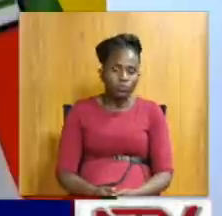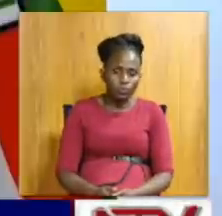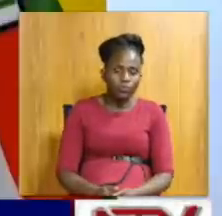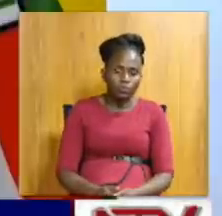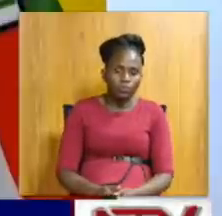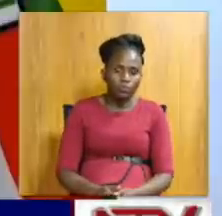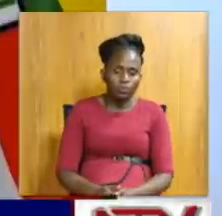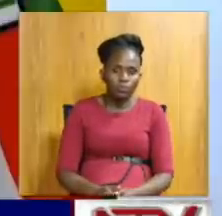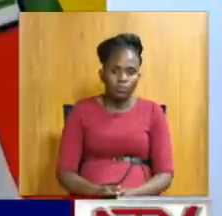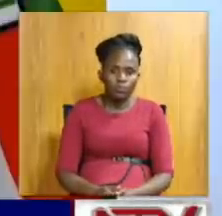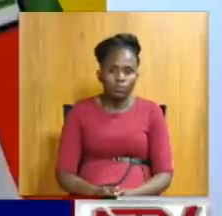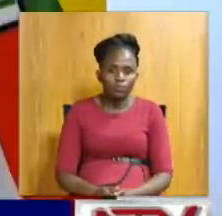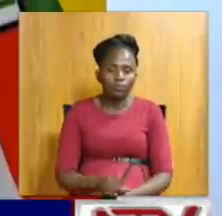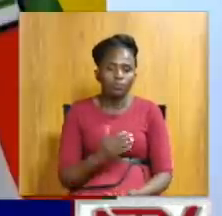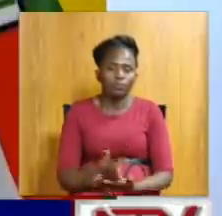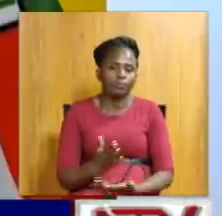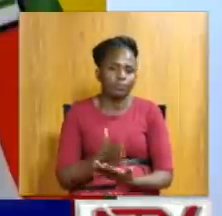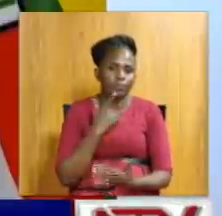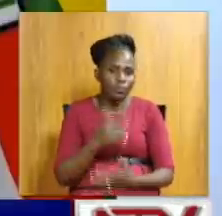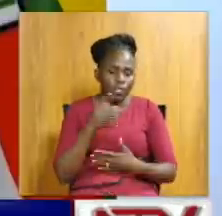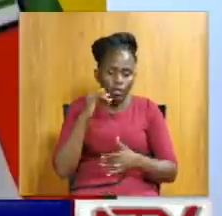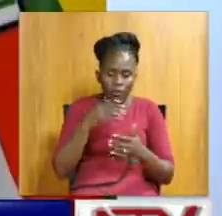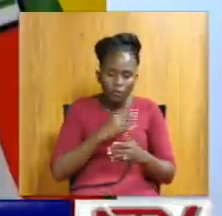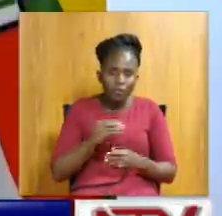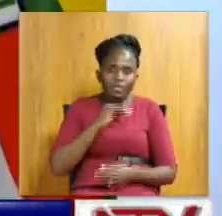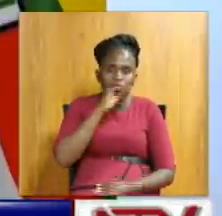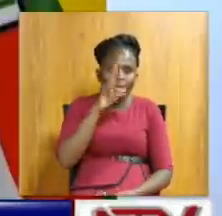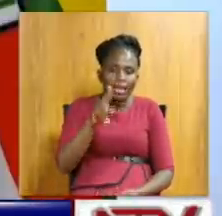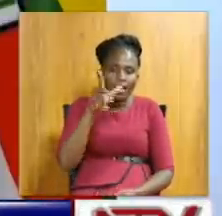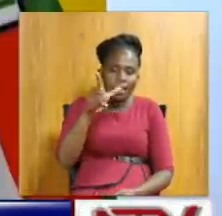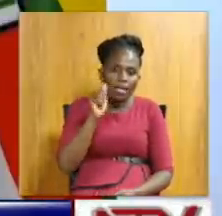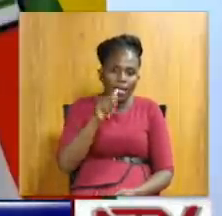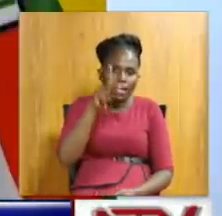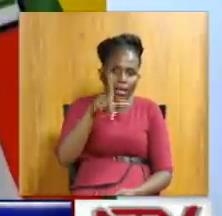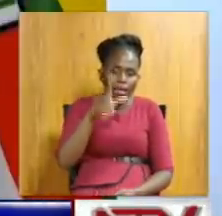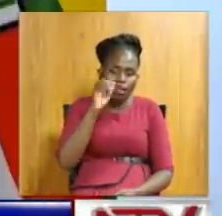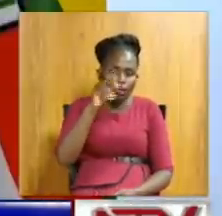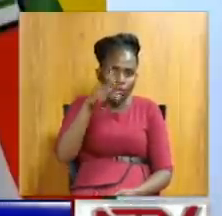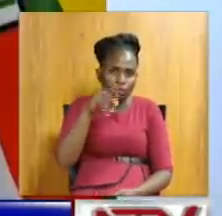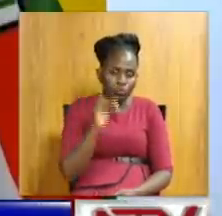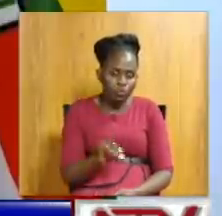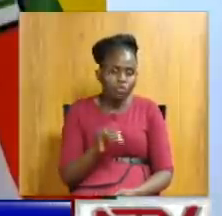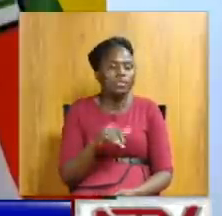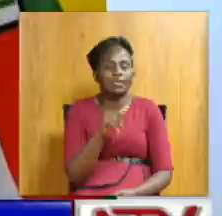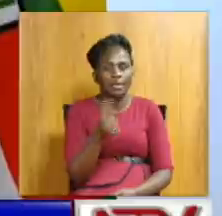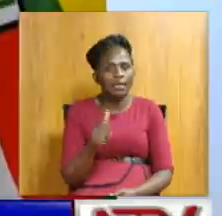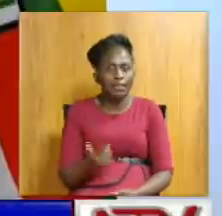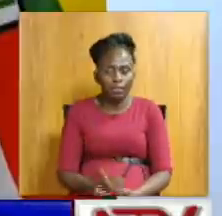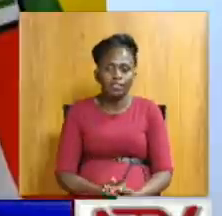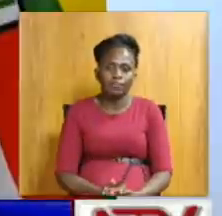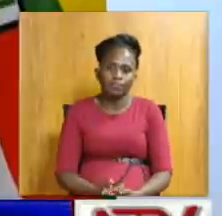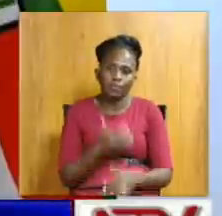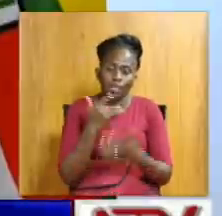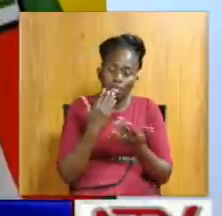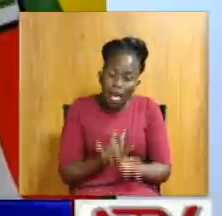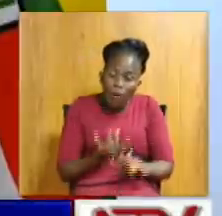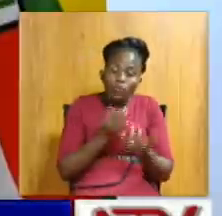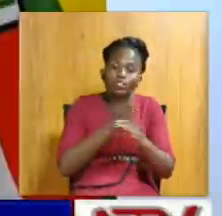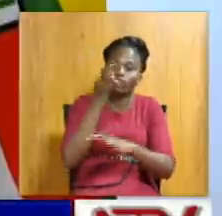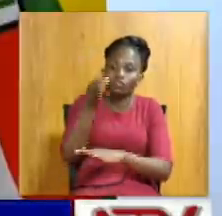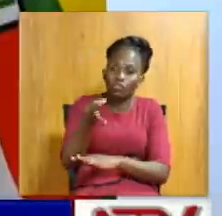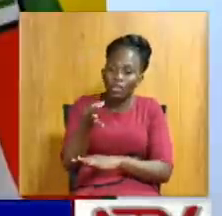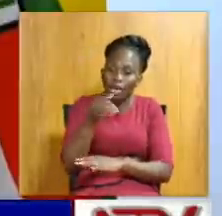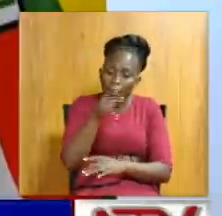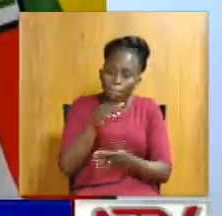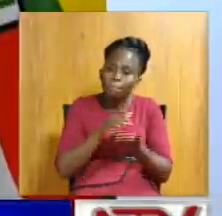Miss Raropi, MV Bisina, MV Masindi, etc. In future,